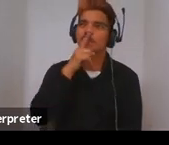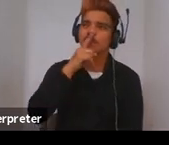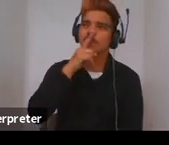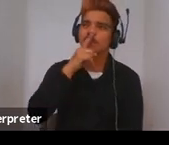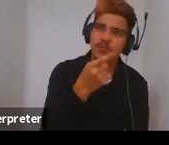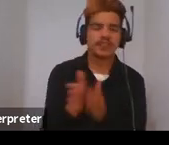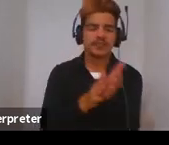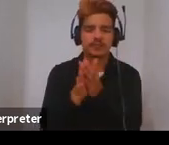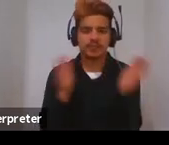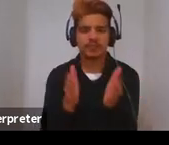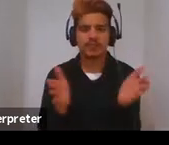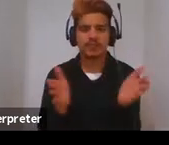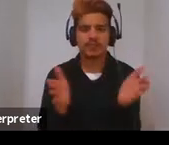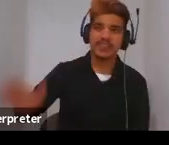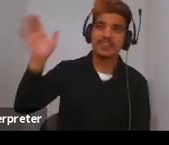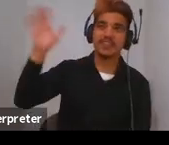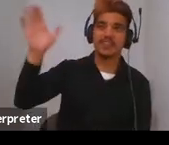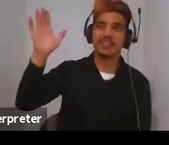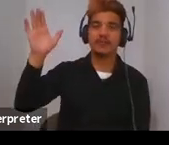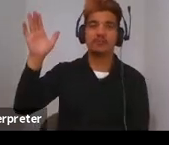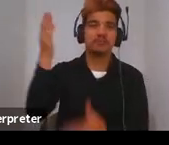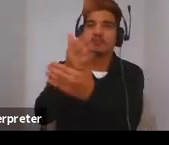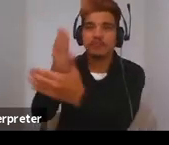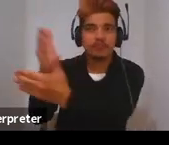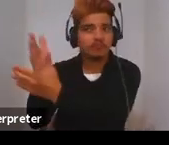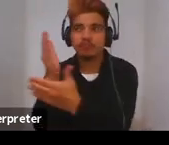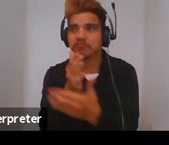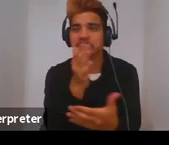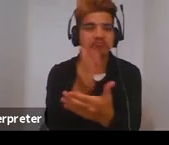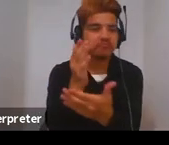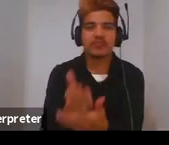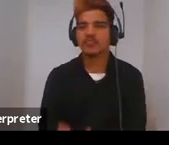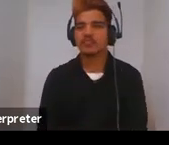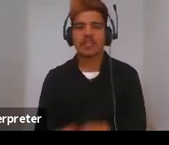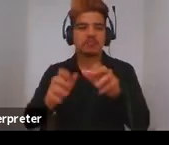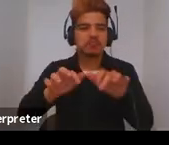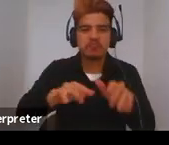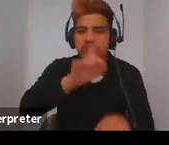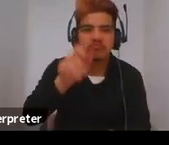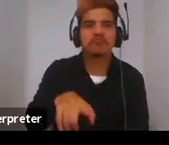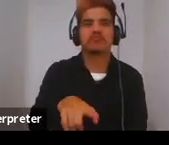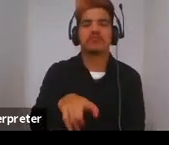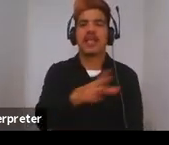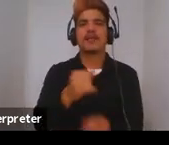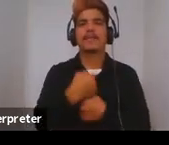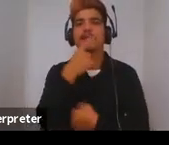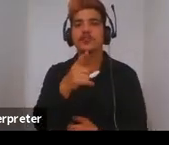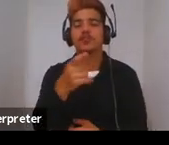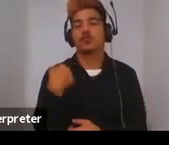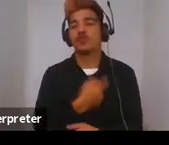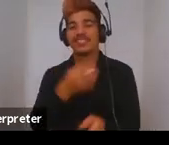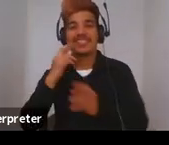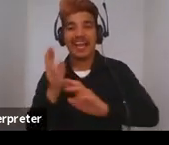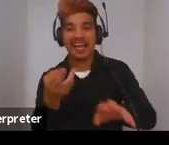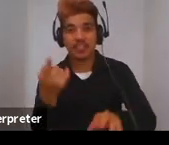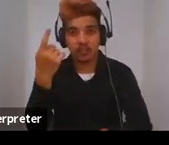to raise your hand, interrupt, get questions into the chat, and make sure we get your answers,